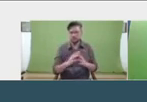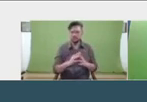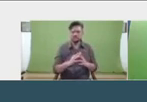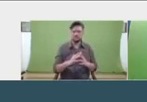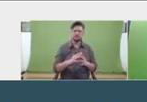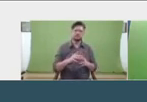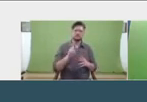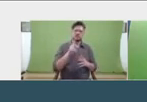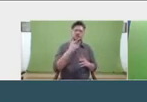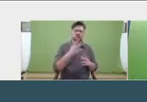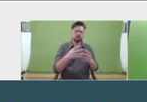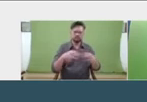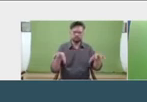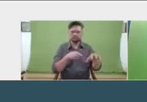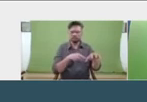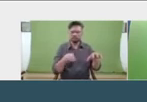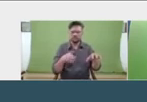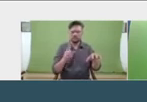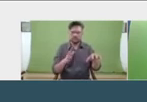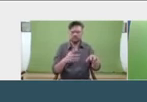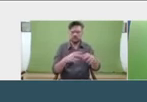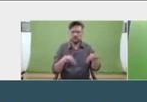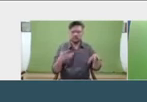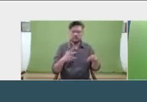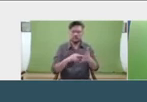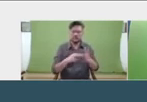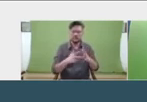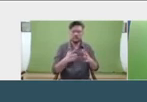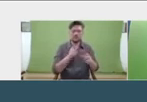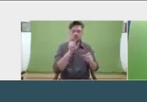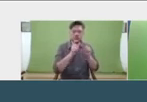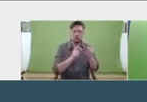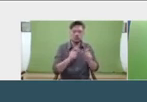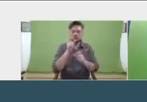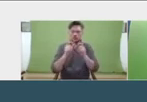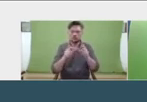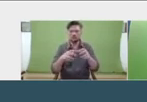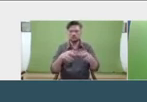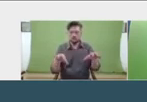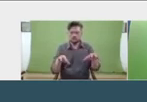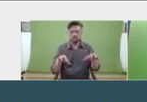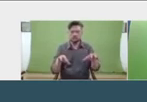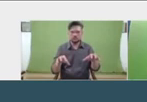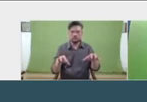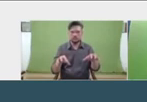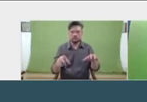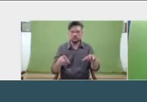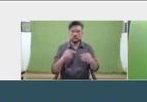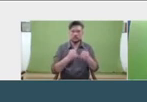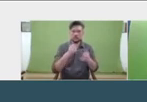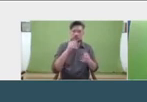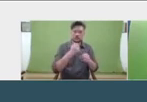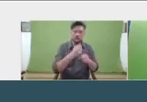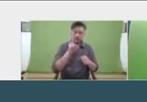merely because their vocabularies are different syntactic or structural differences are not a metric for determining